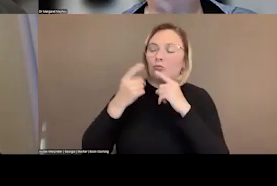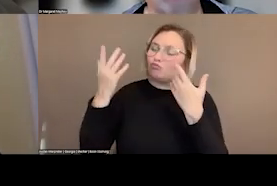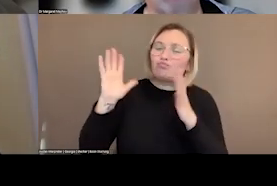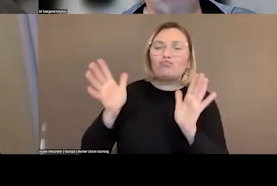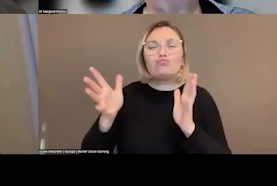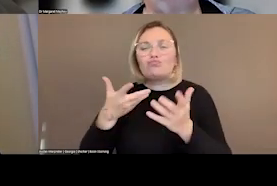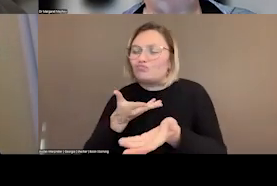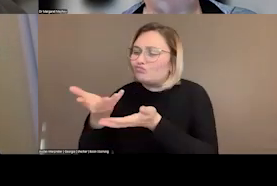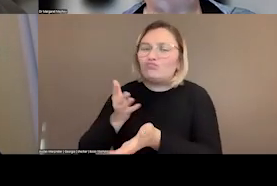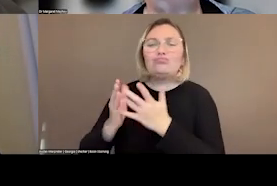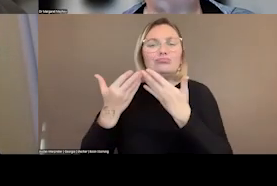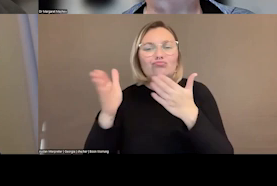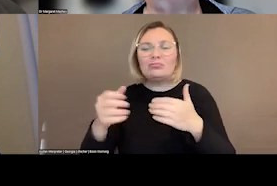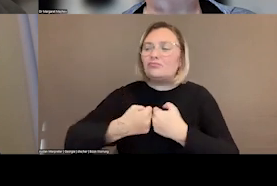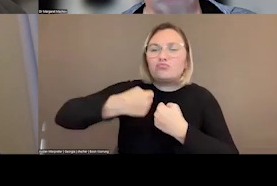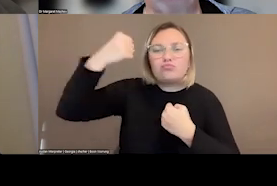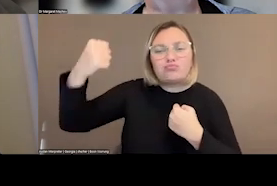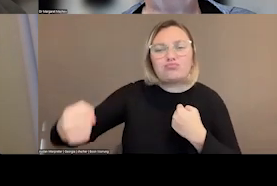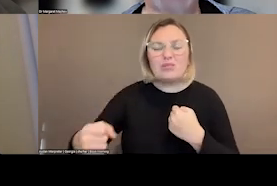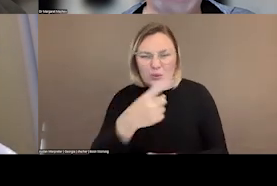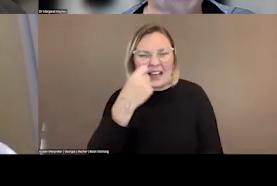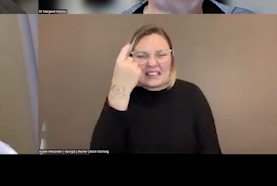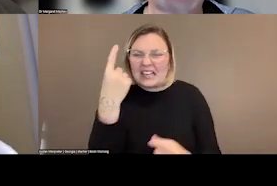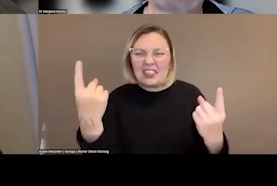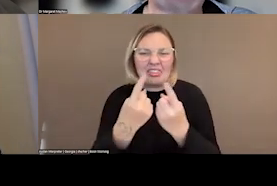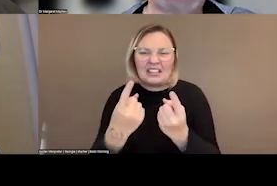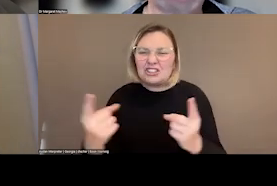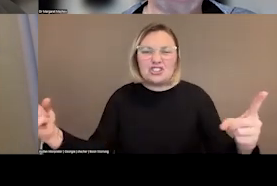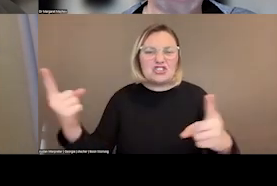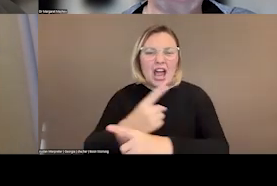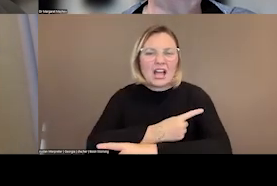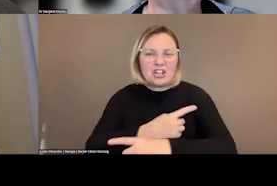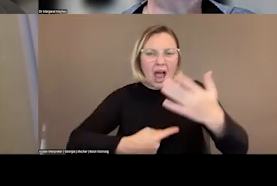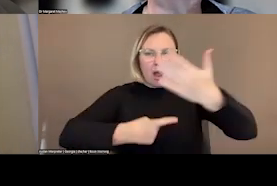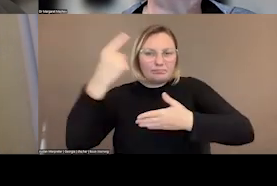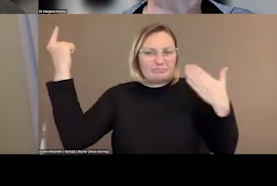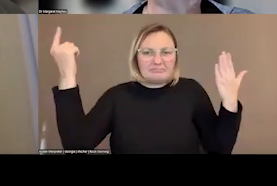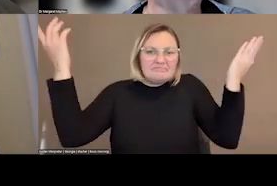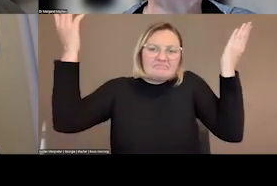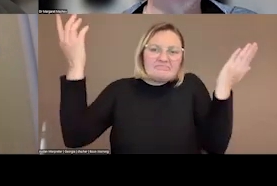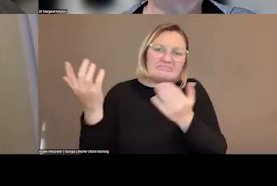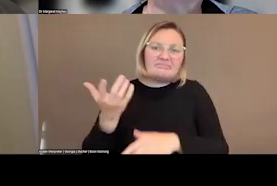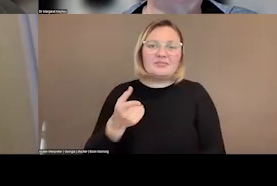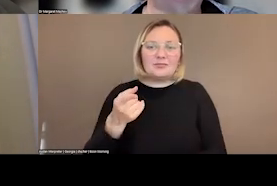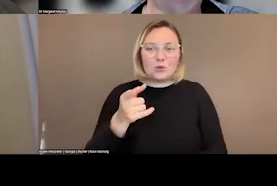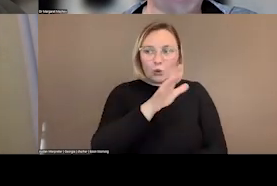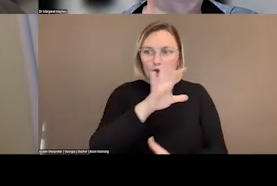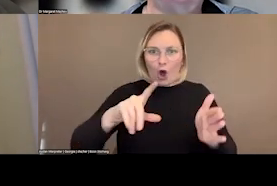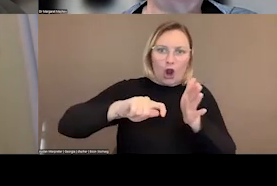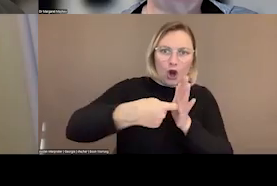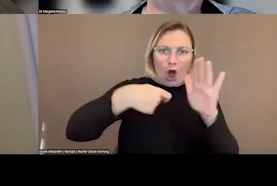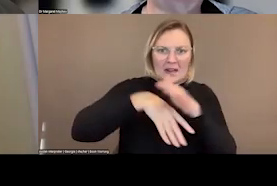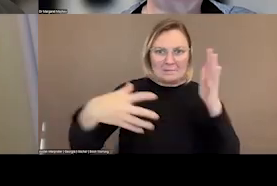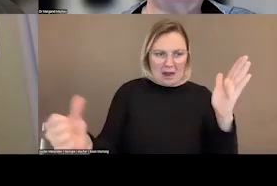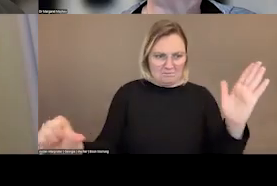happy to extend things for people. We understand things change. You know, you don't have to, you're not locked in, I guess, to